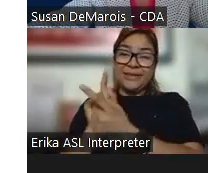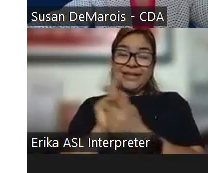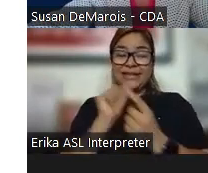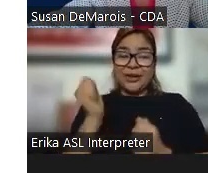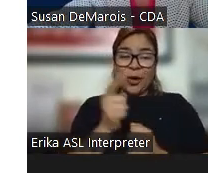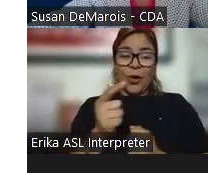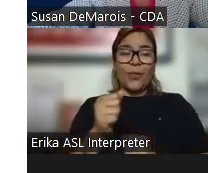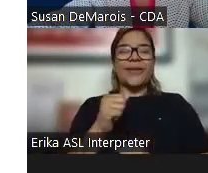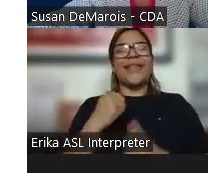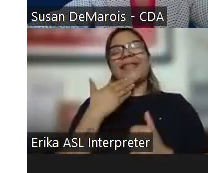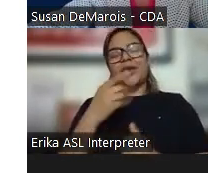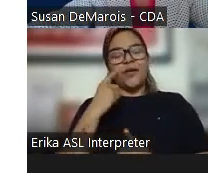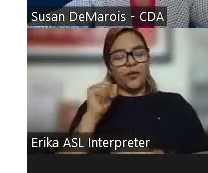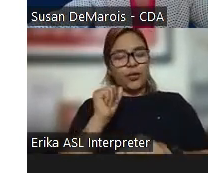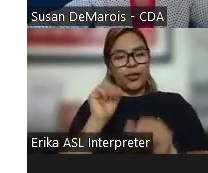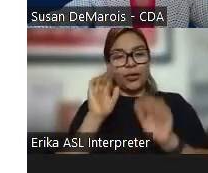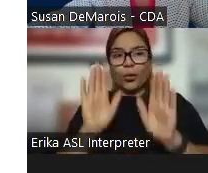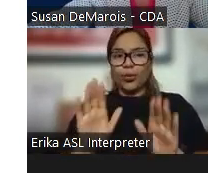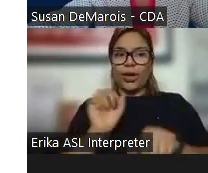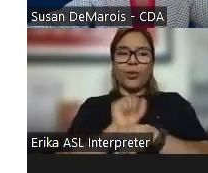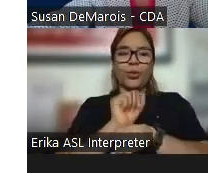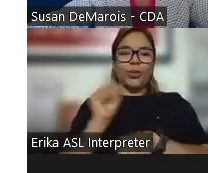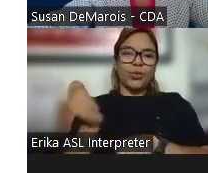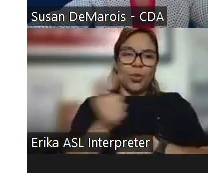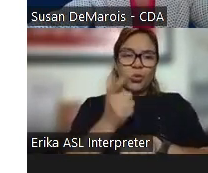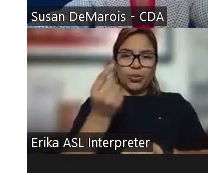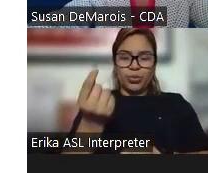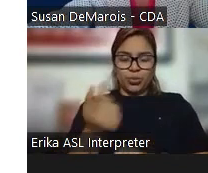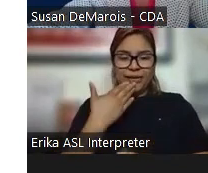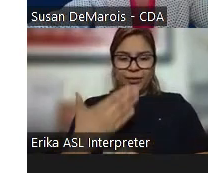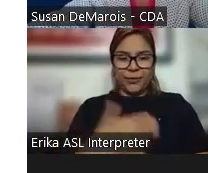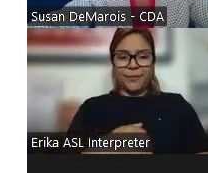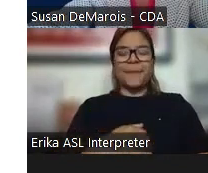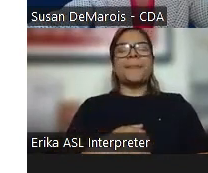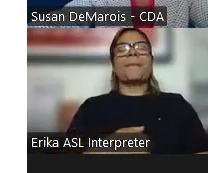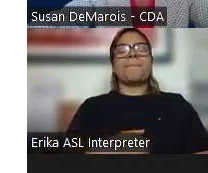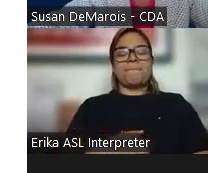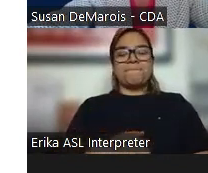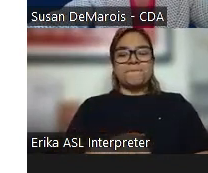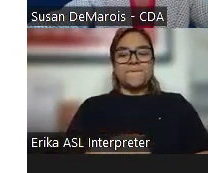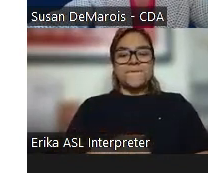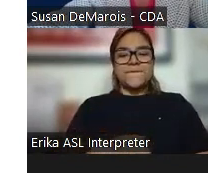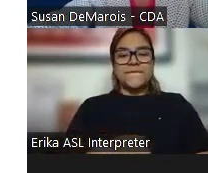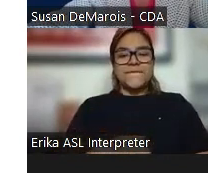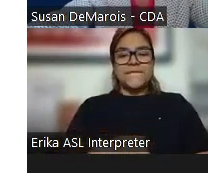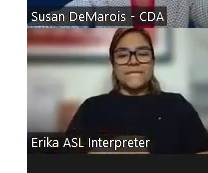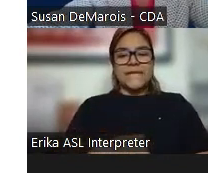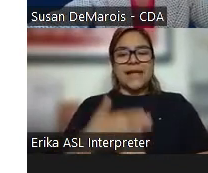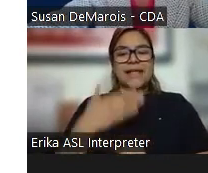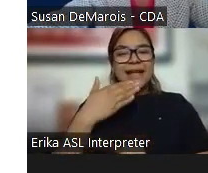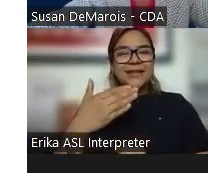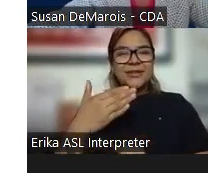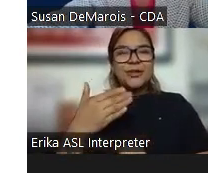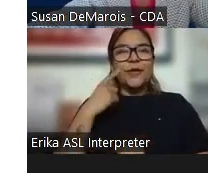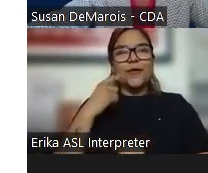work you do for expanding community living for all Californians, including those with IDD. Thank you so much.